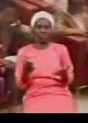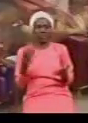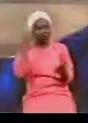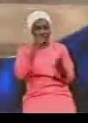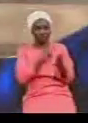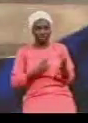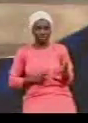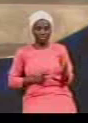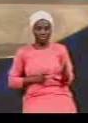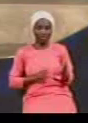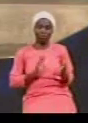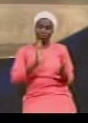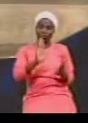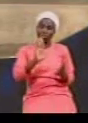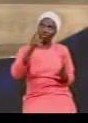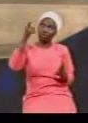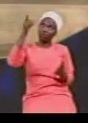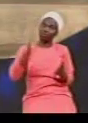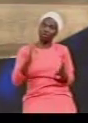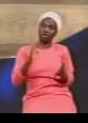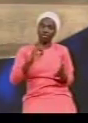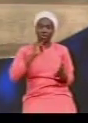God is,